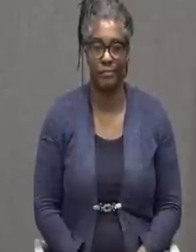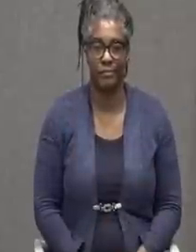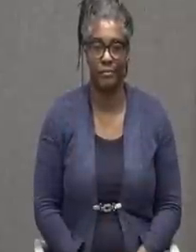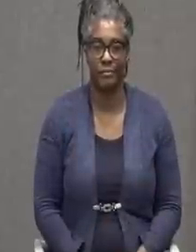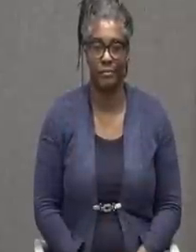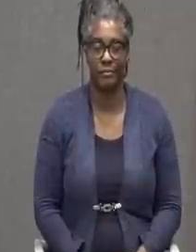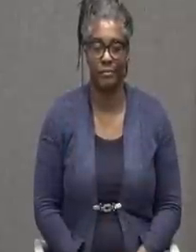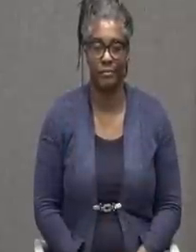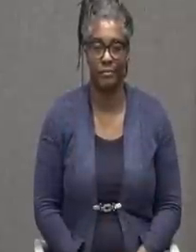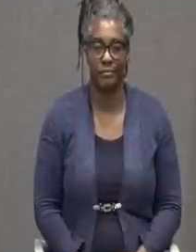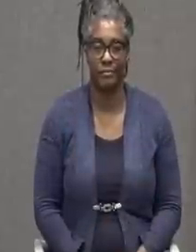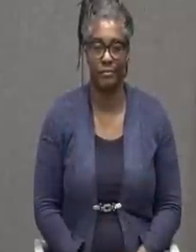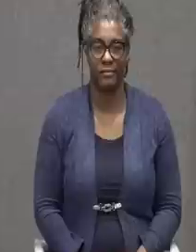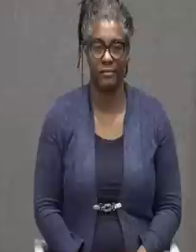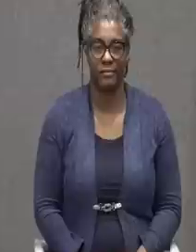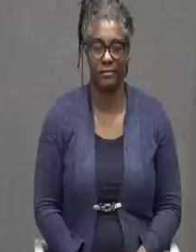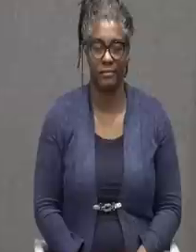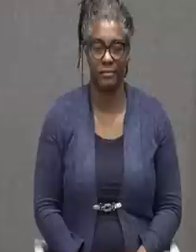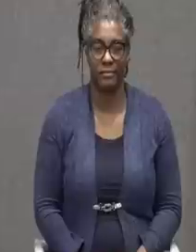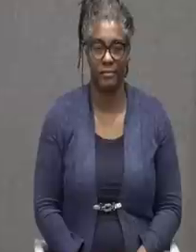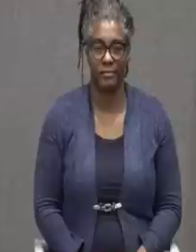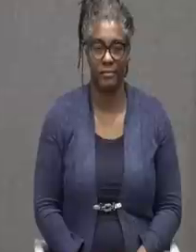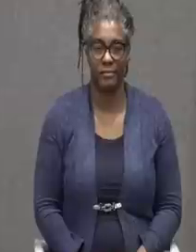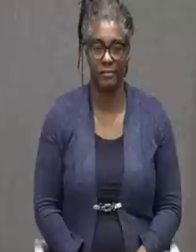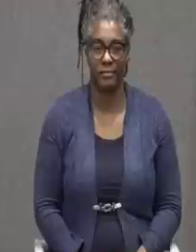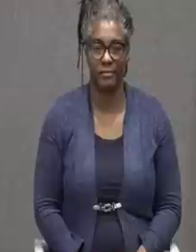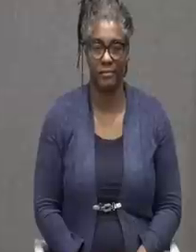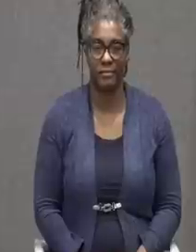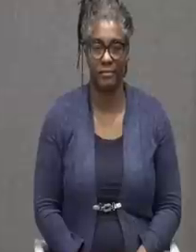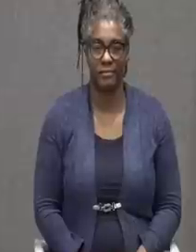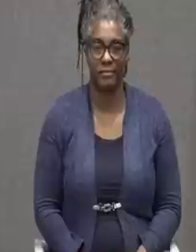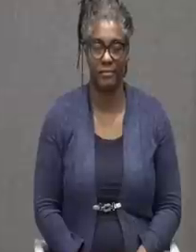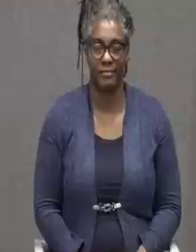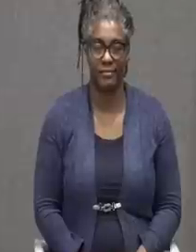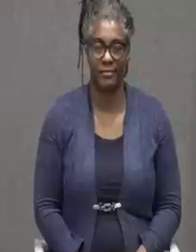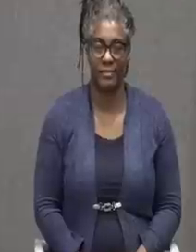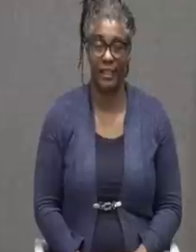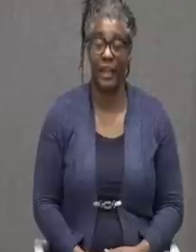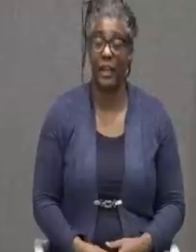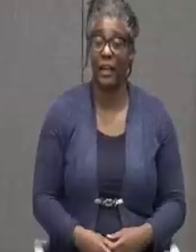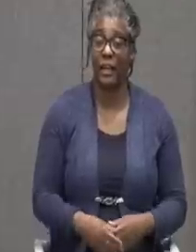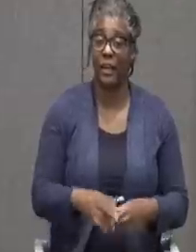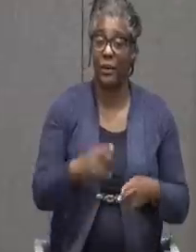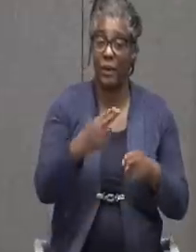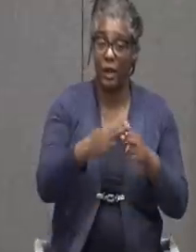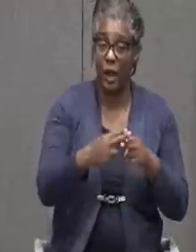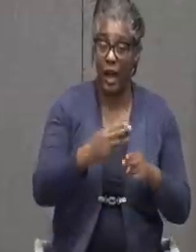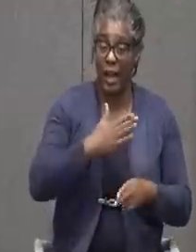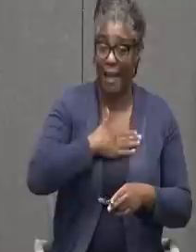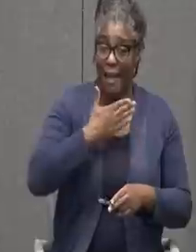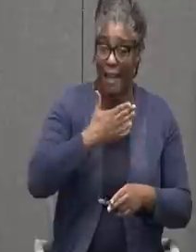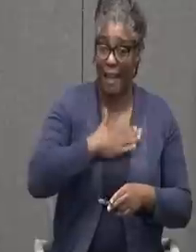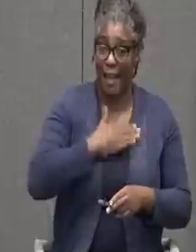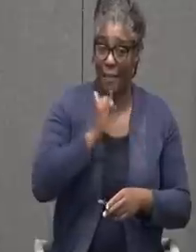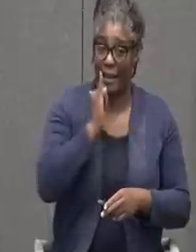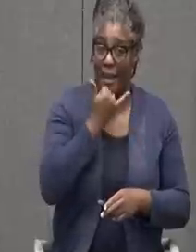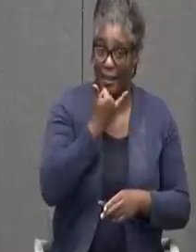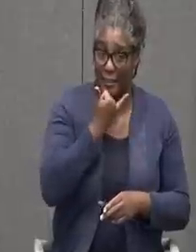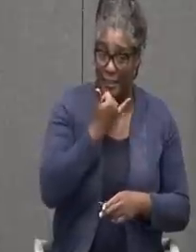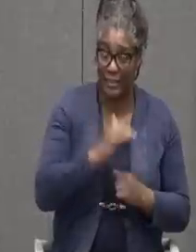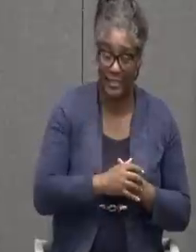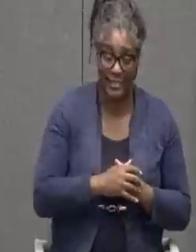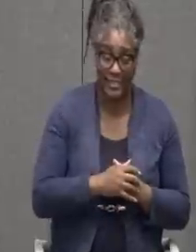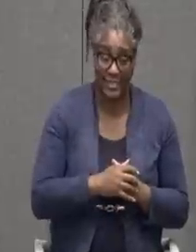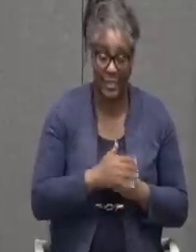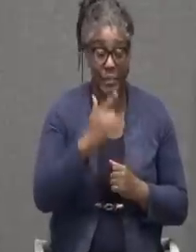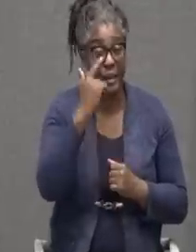That's okay. It's what we call a happy accident. Because if it was a sad accident, I would be